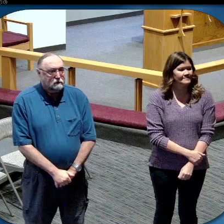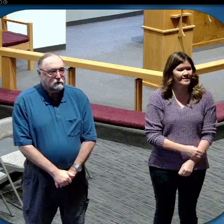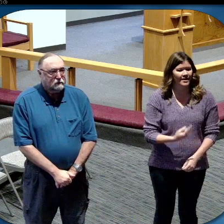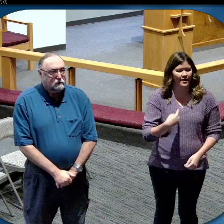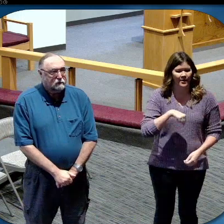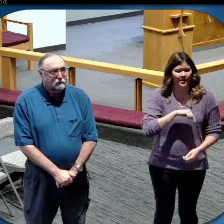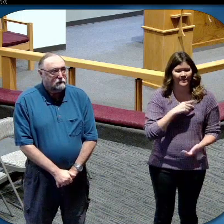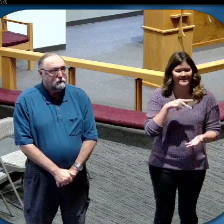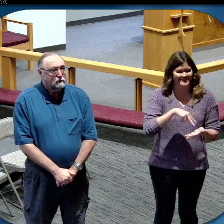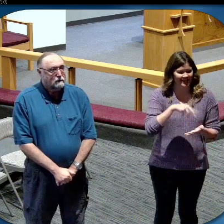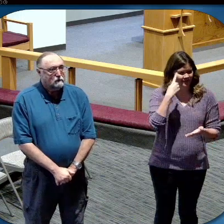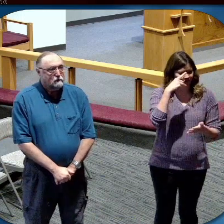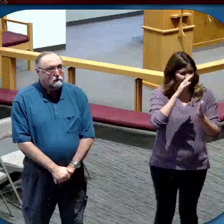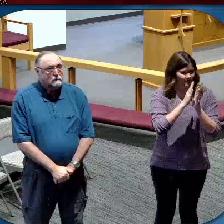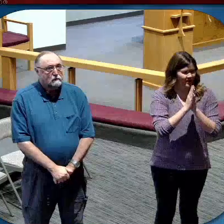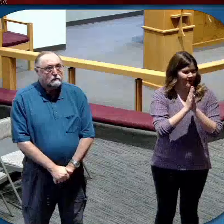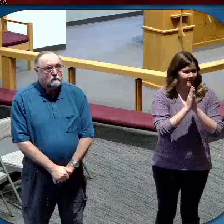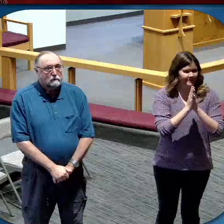Eyes for prayer.